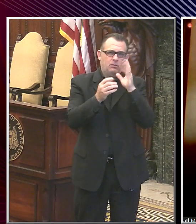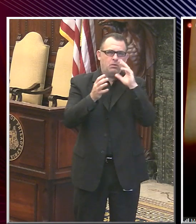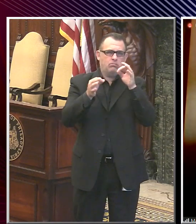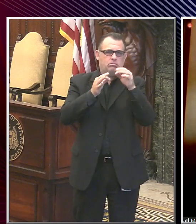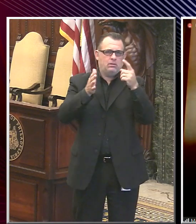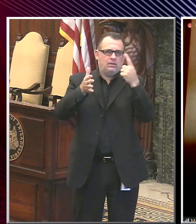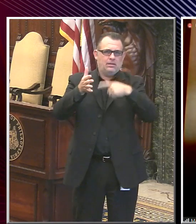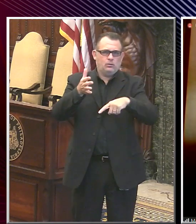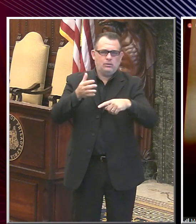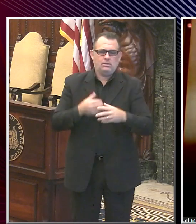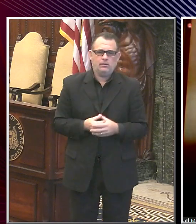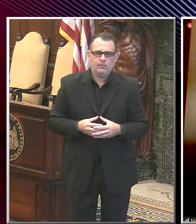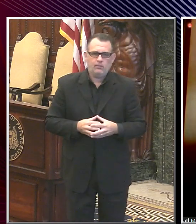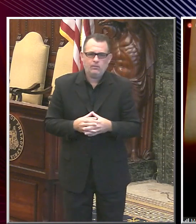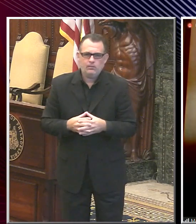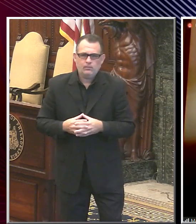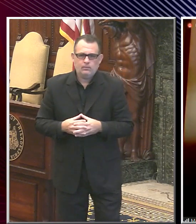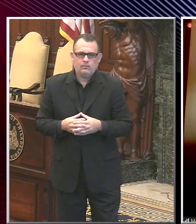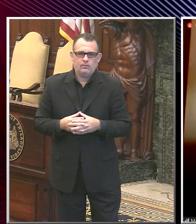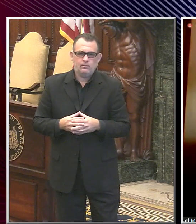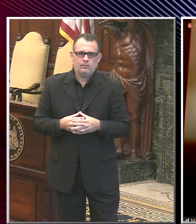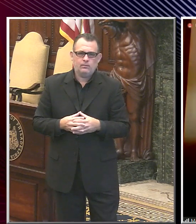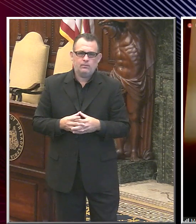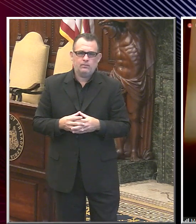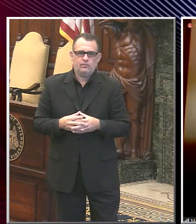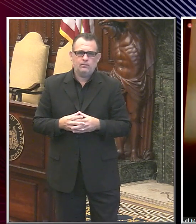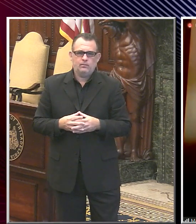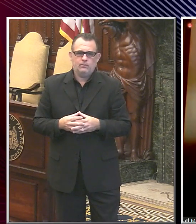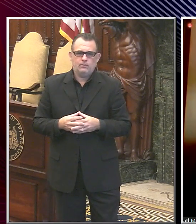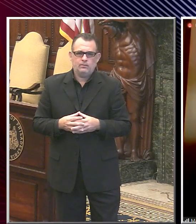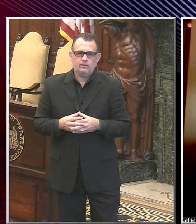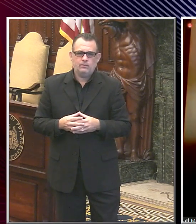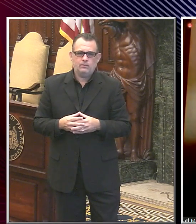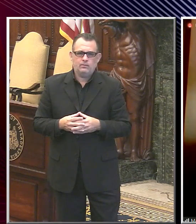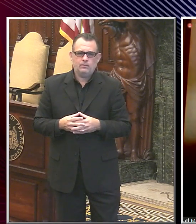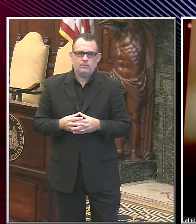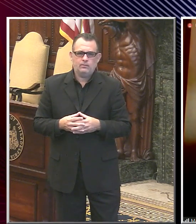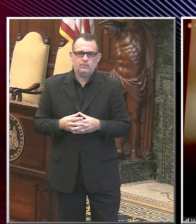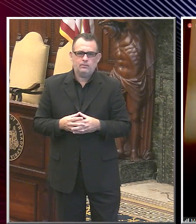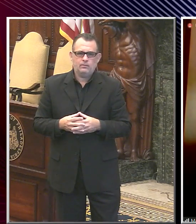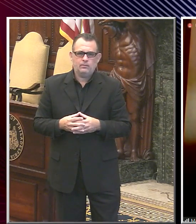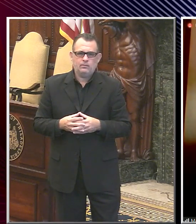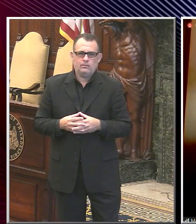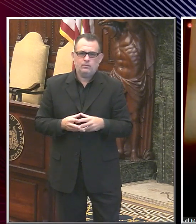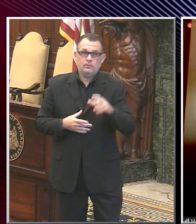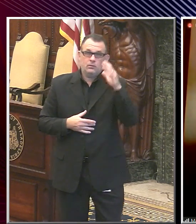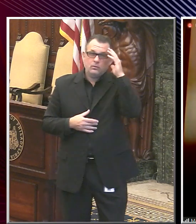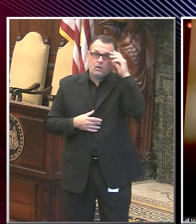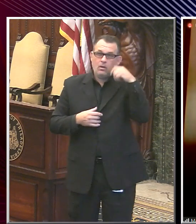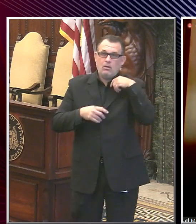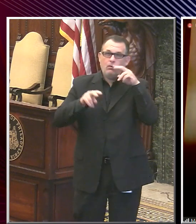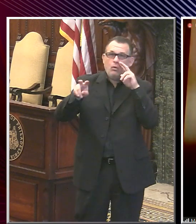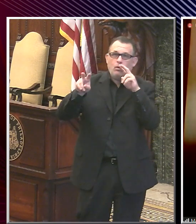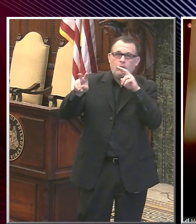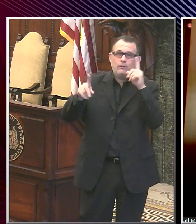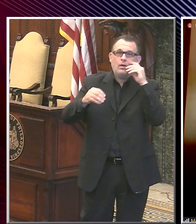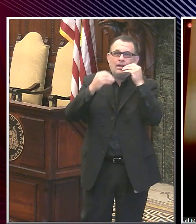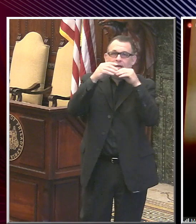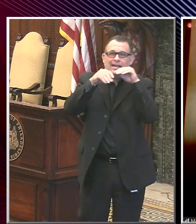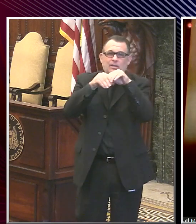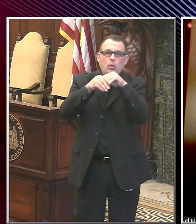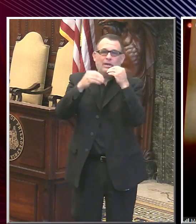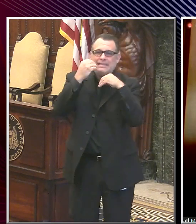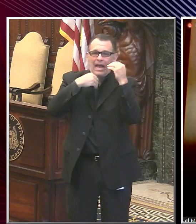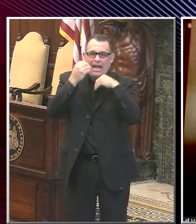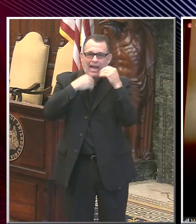tuned. We know many residents have been eagerly waiting for the day when indoor dining can return to Philadelphia. We certainly know that